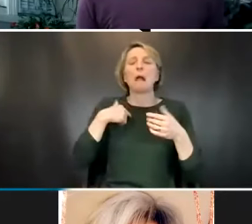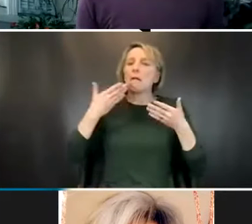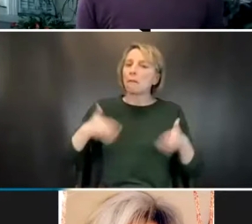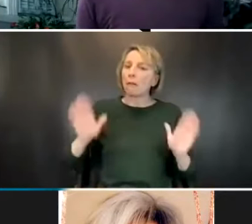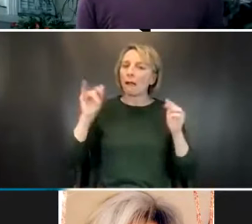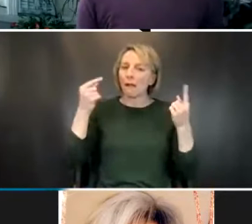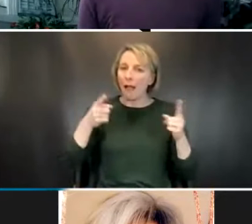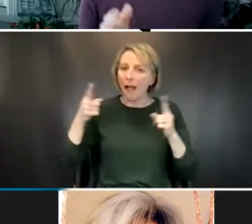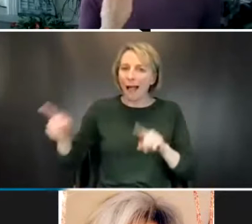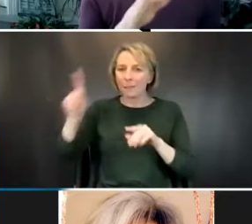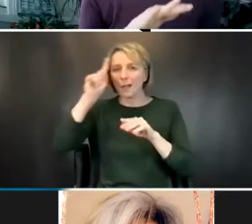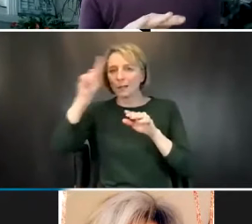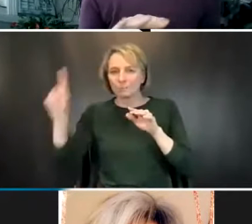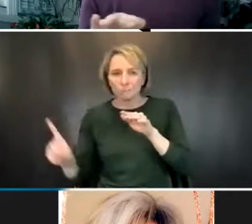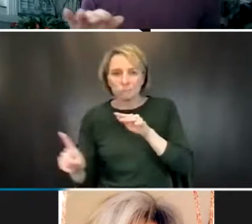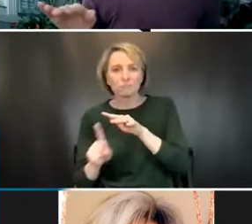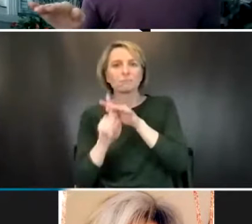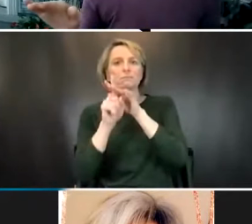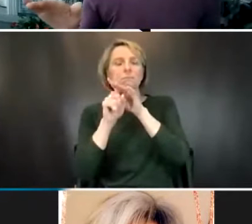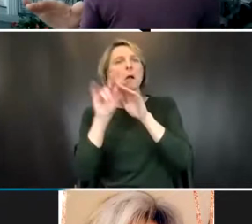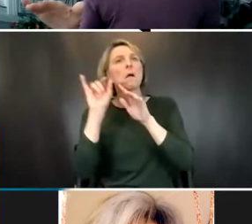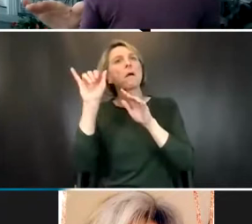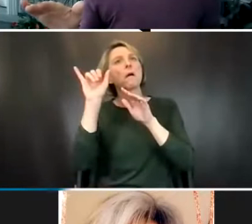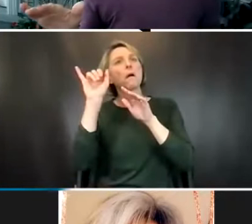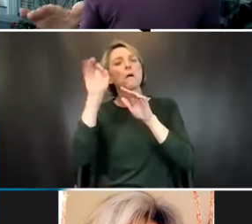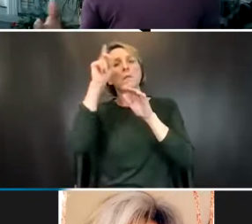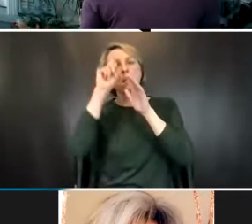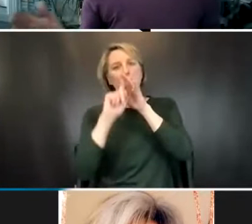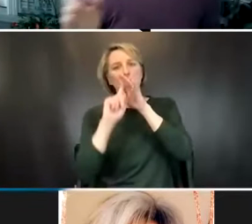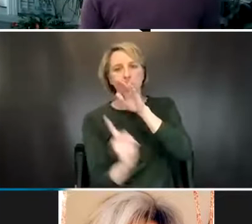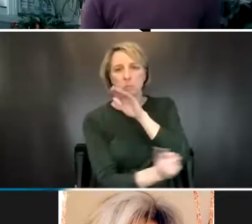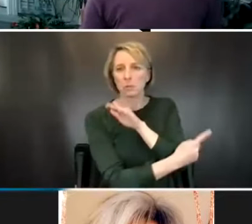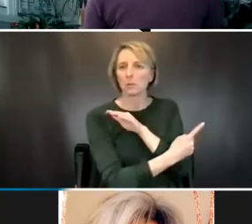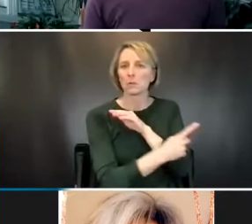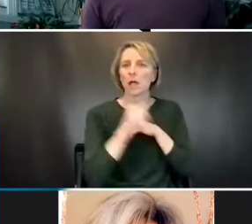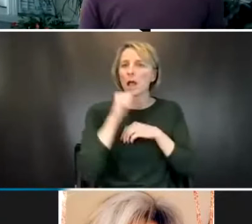a lot easier to just practice non-engagement.